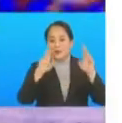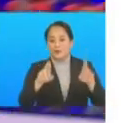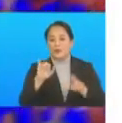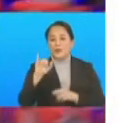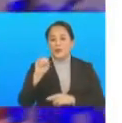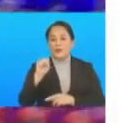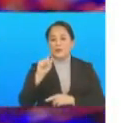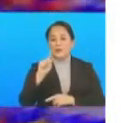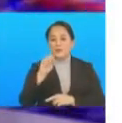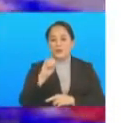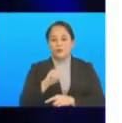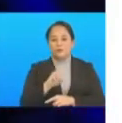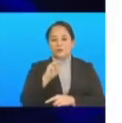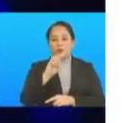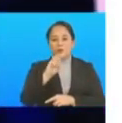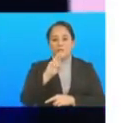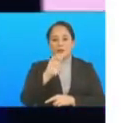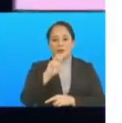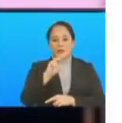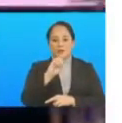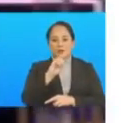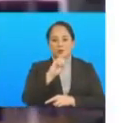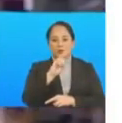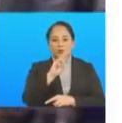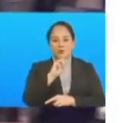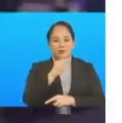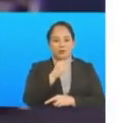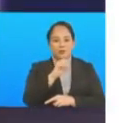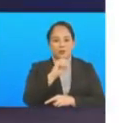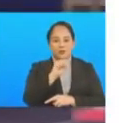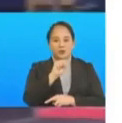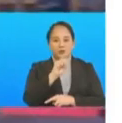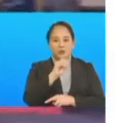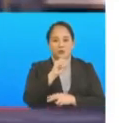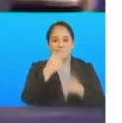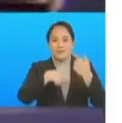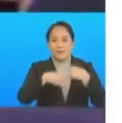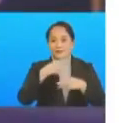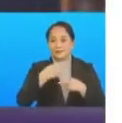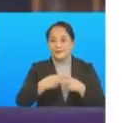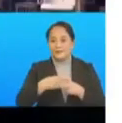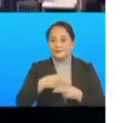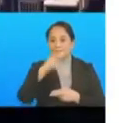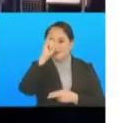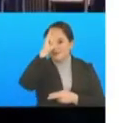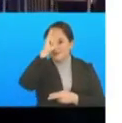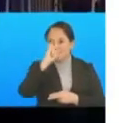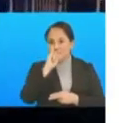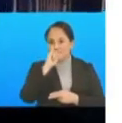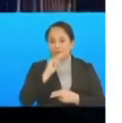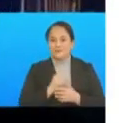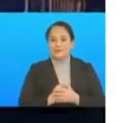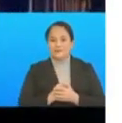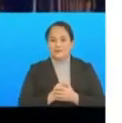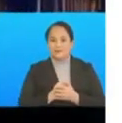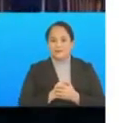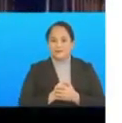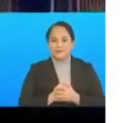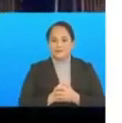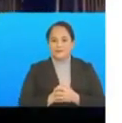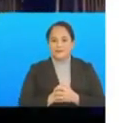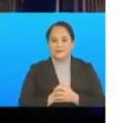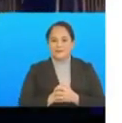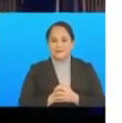work under conditions of pandemic, under conditions of our economy, and the medium term forward on corruption,